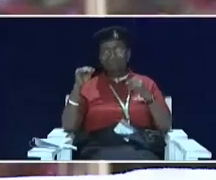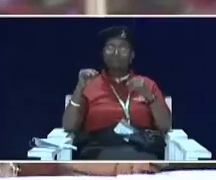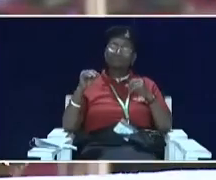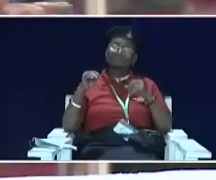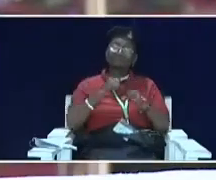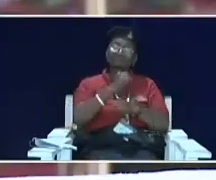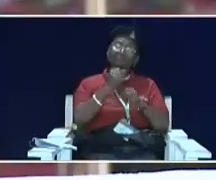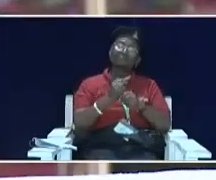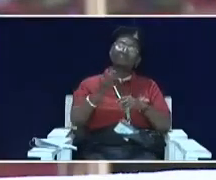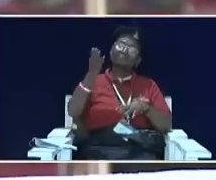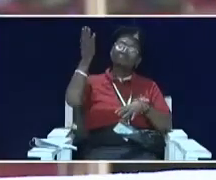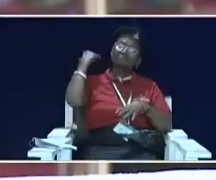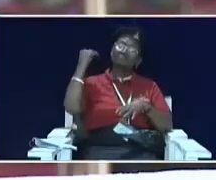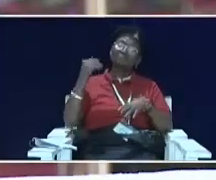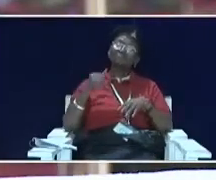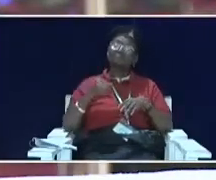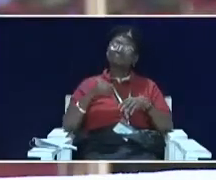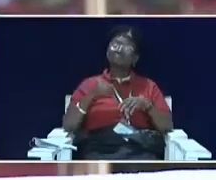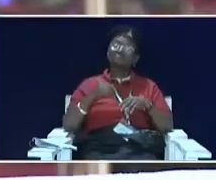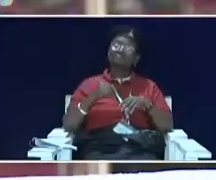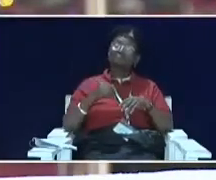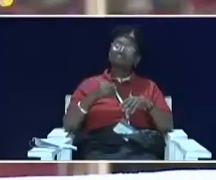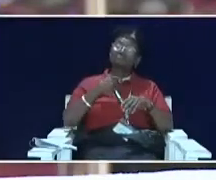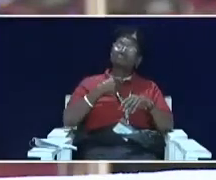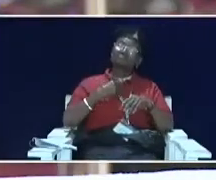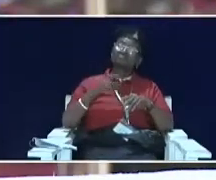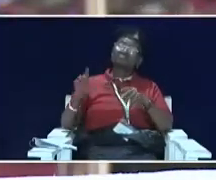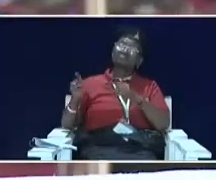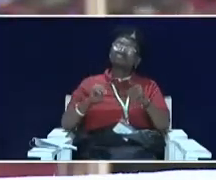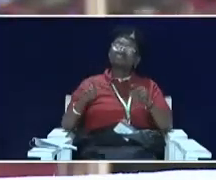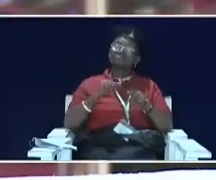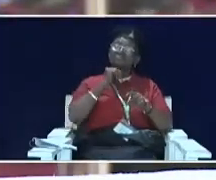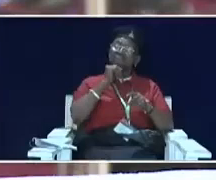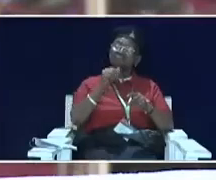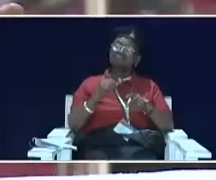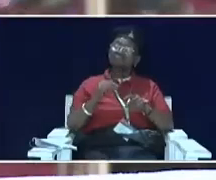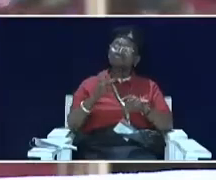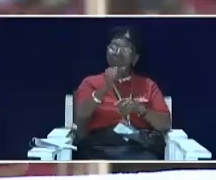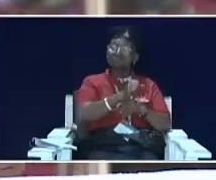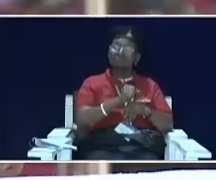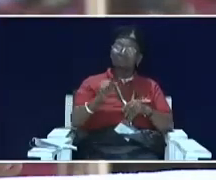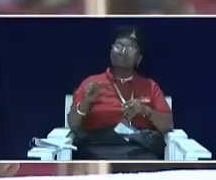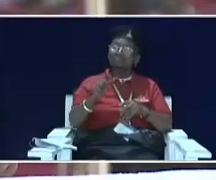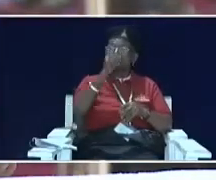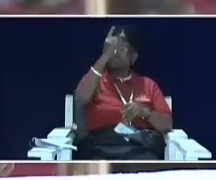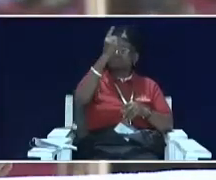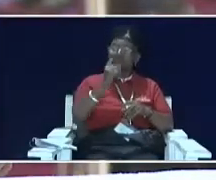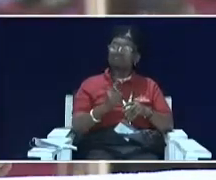Years passed. Peter didn't win a single soul.